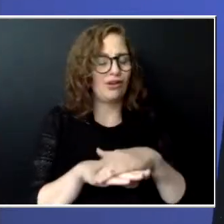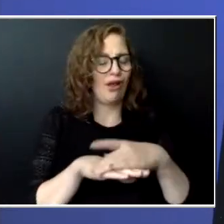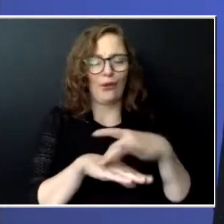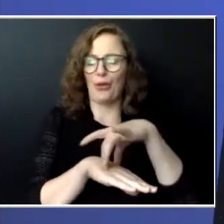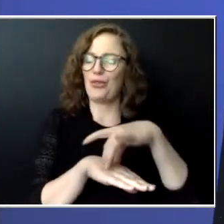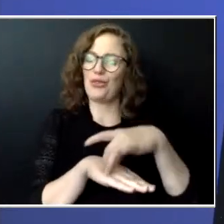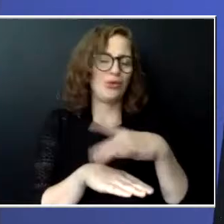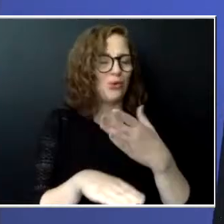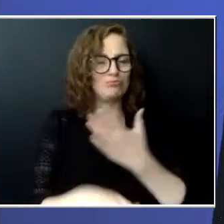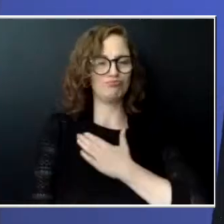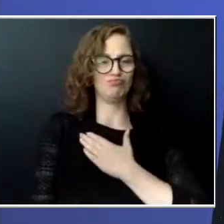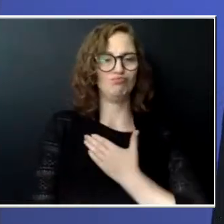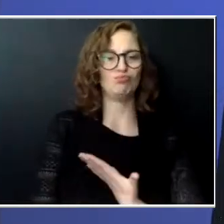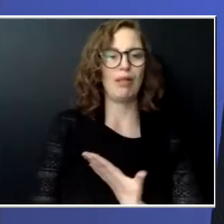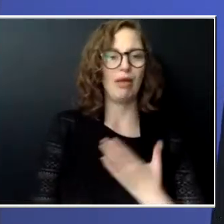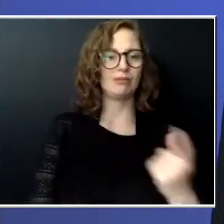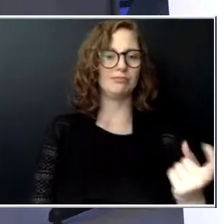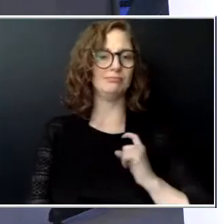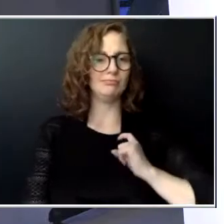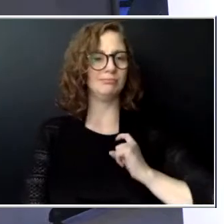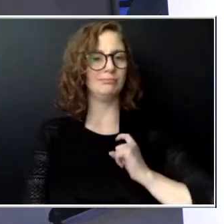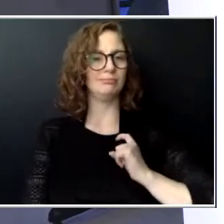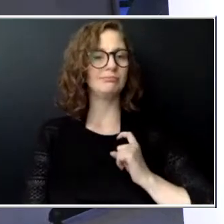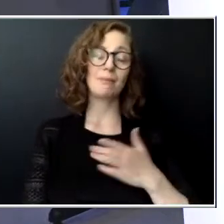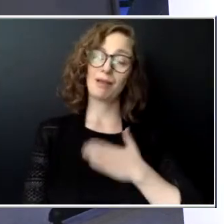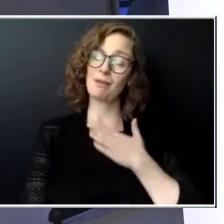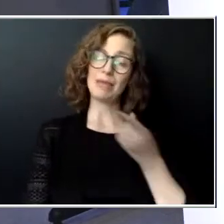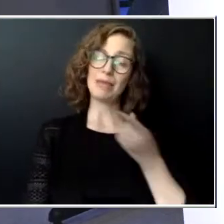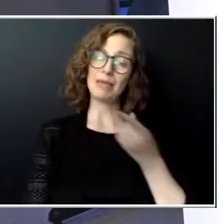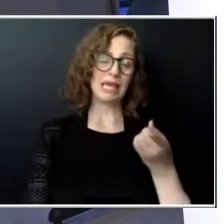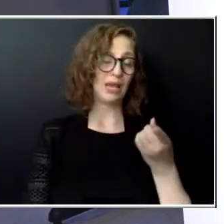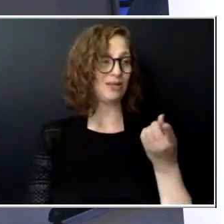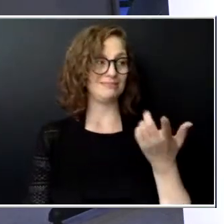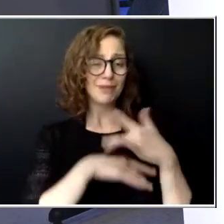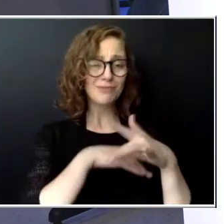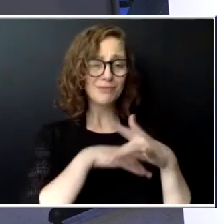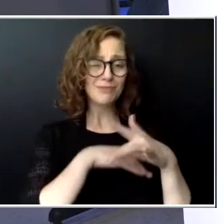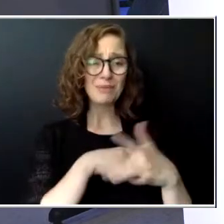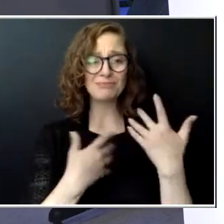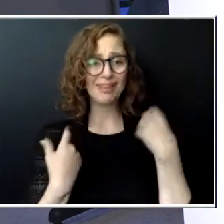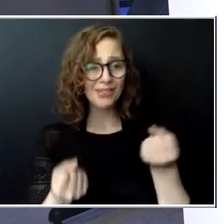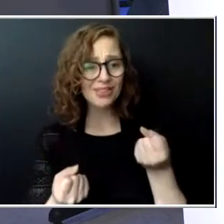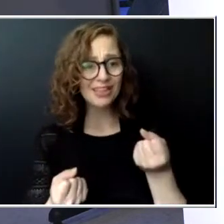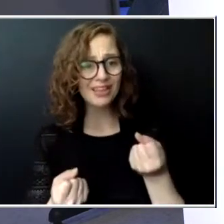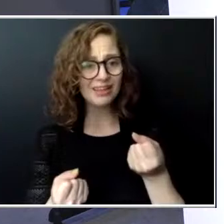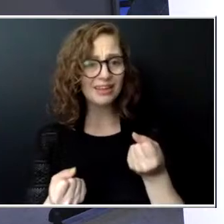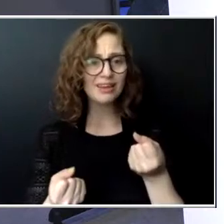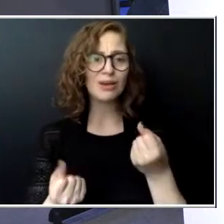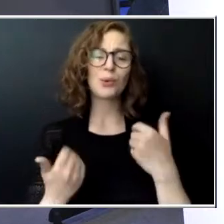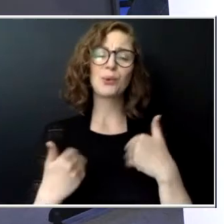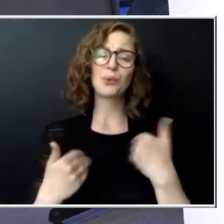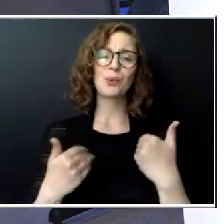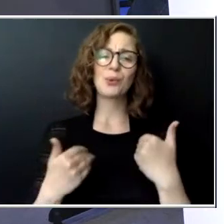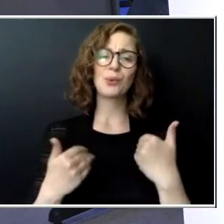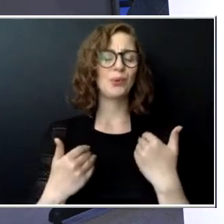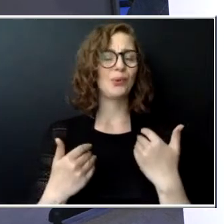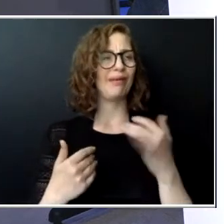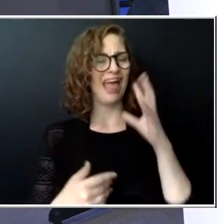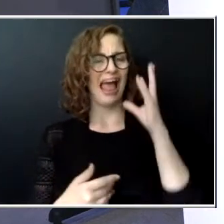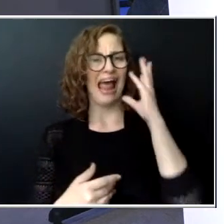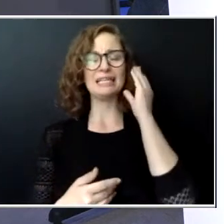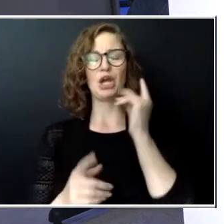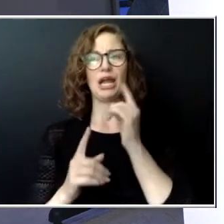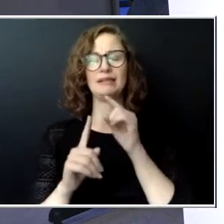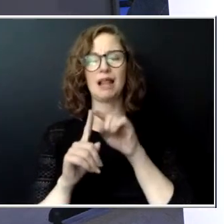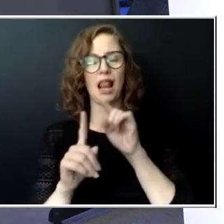And Quite an experience, though, to have this big full circle moment, and it lands on your brother, and Yeah. here you are. well,